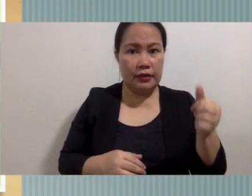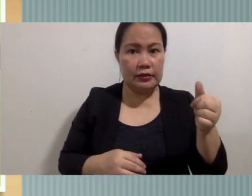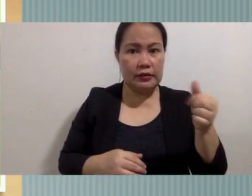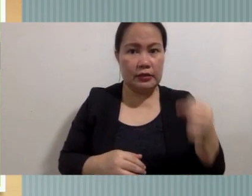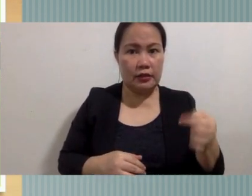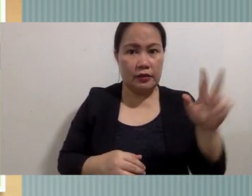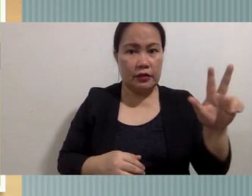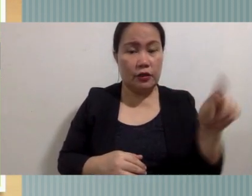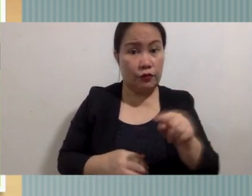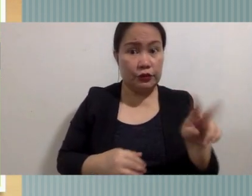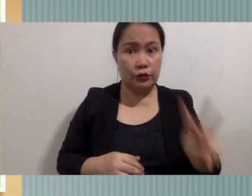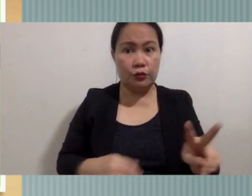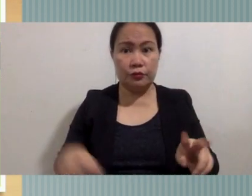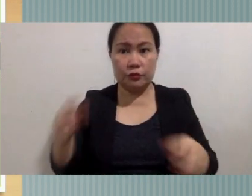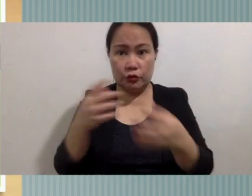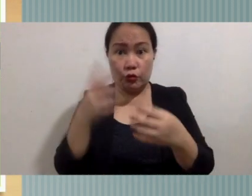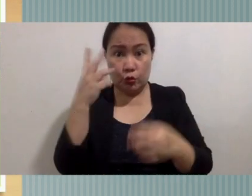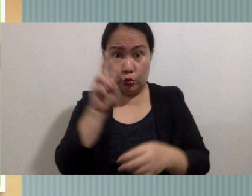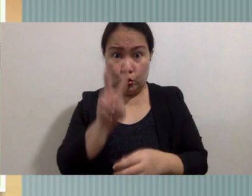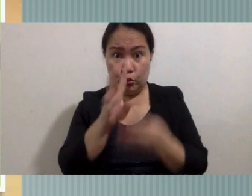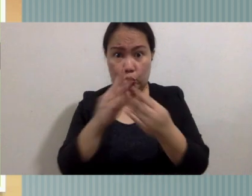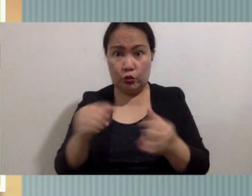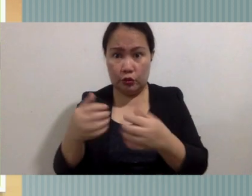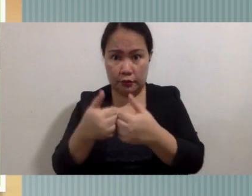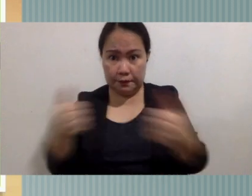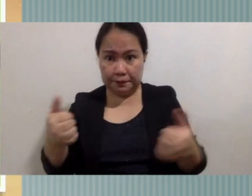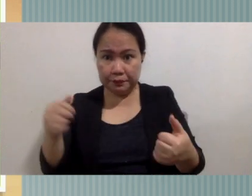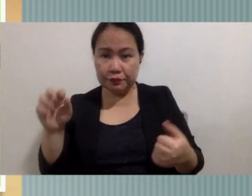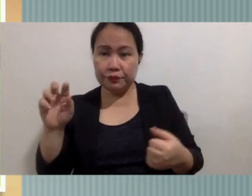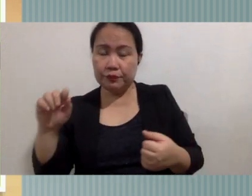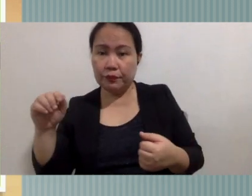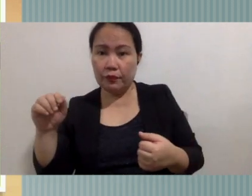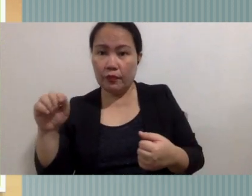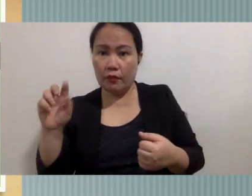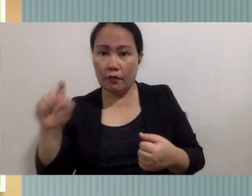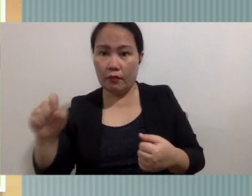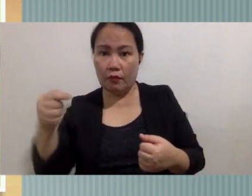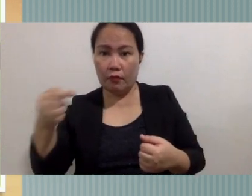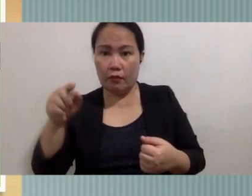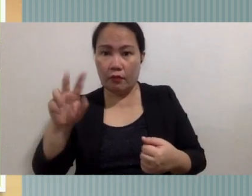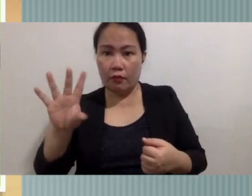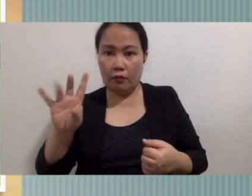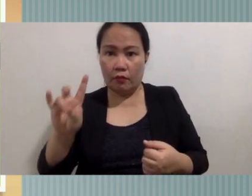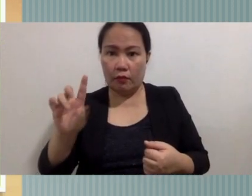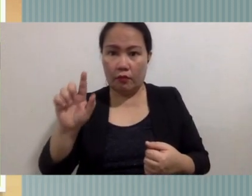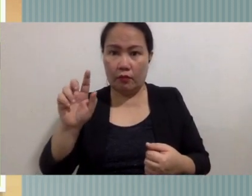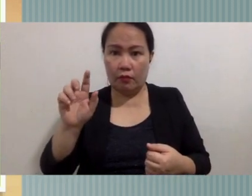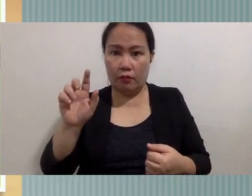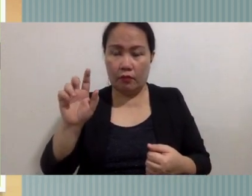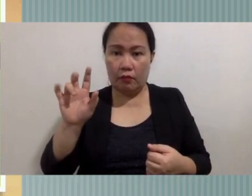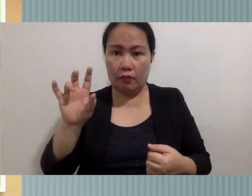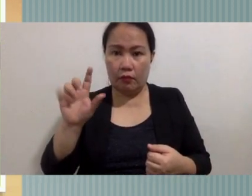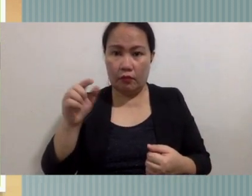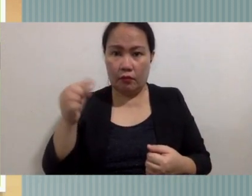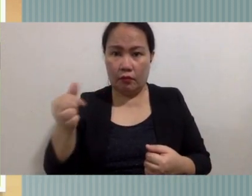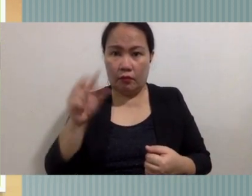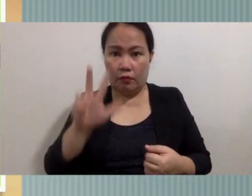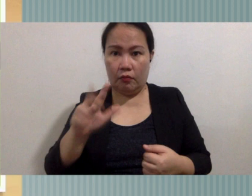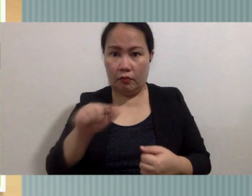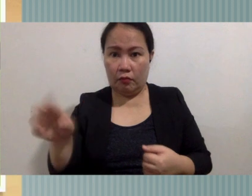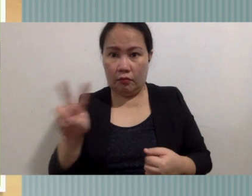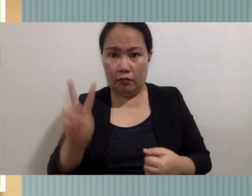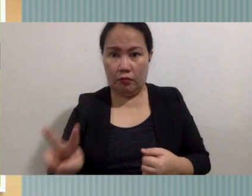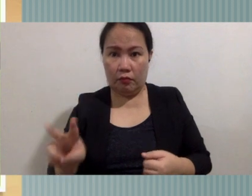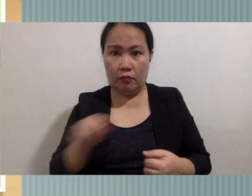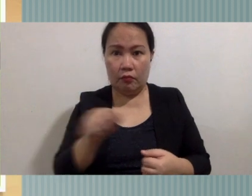Okay? So we have two solutions. So the first one is negative 7 plus, kasi positive or negative to.